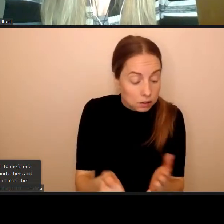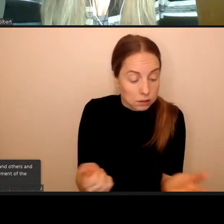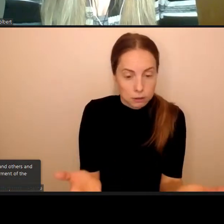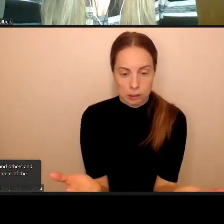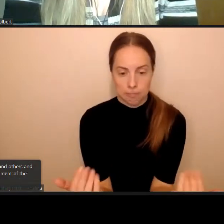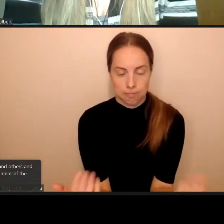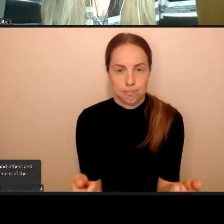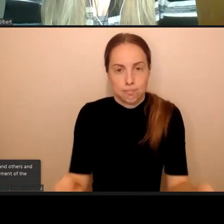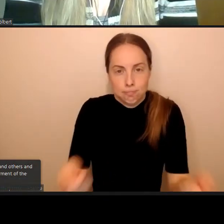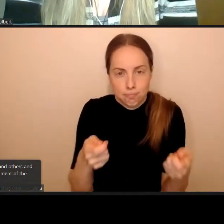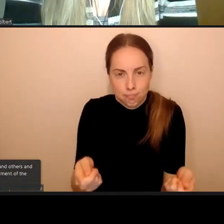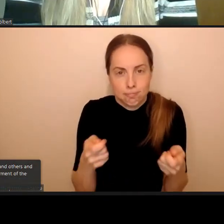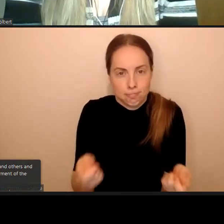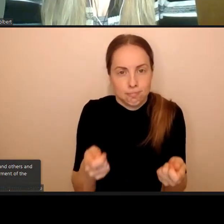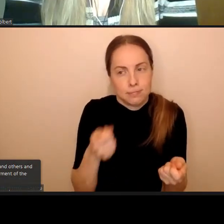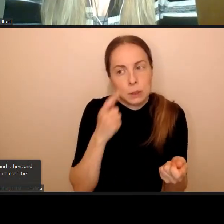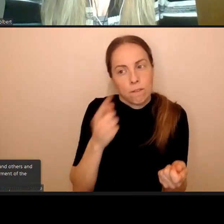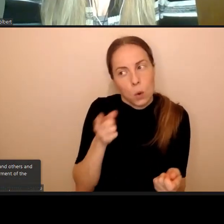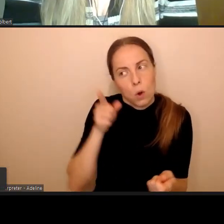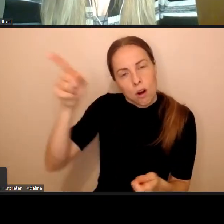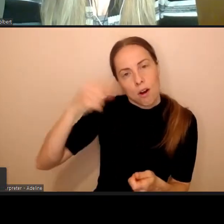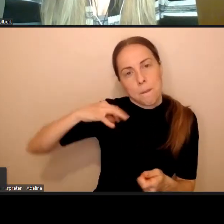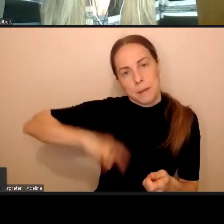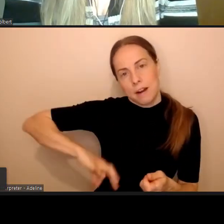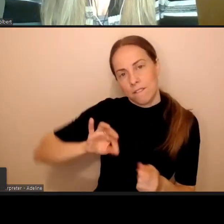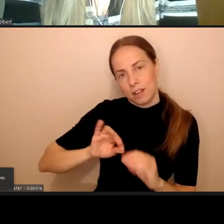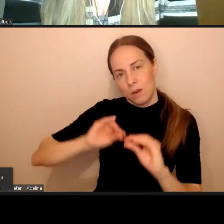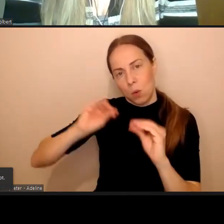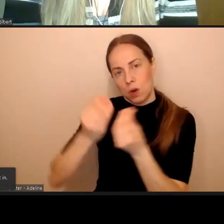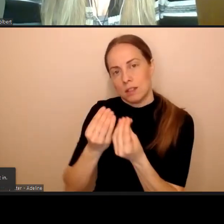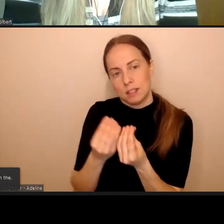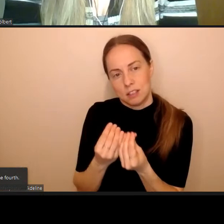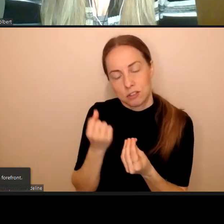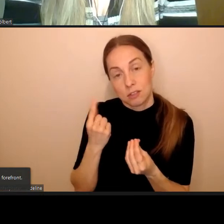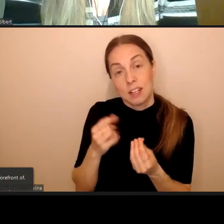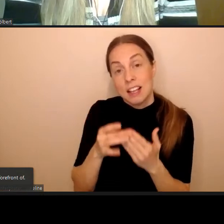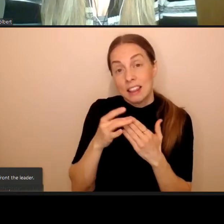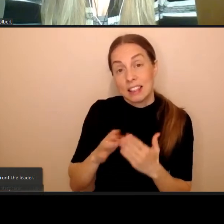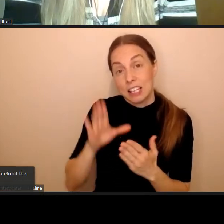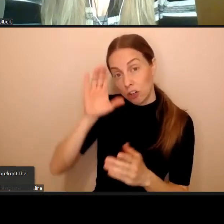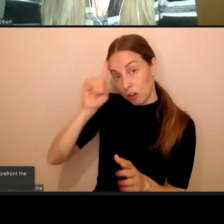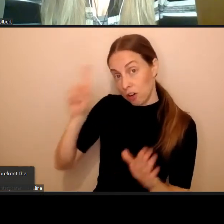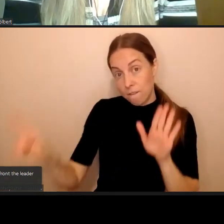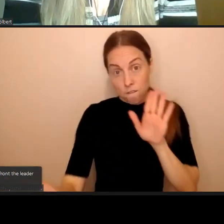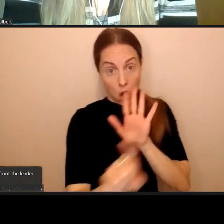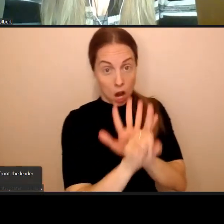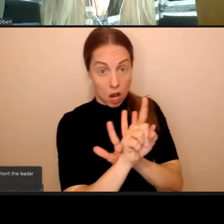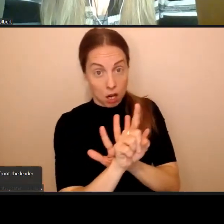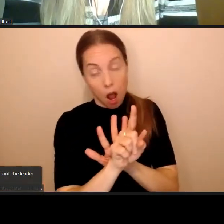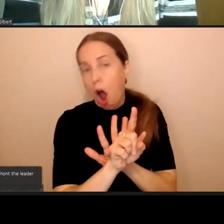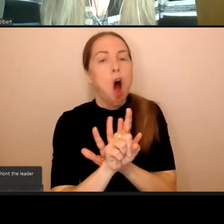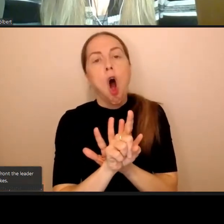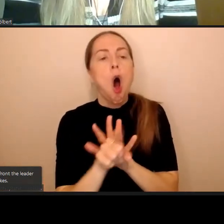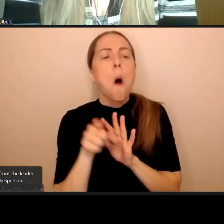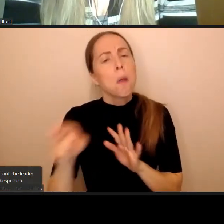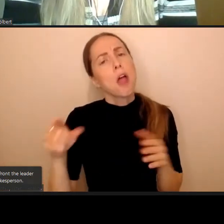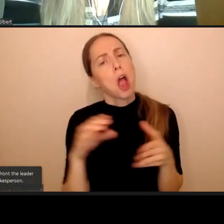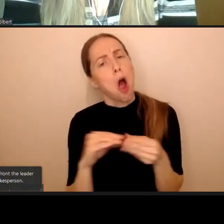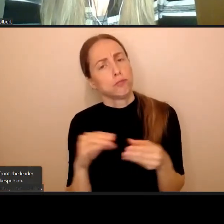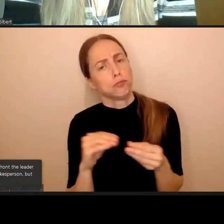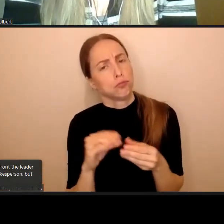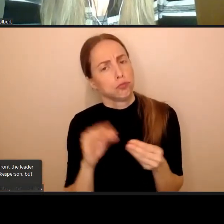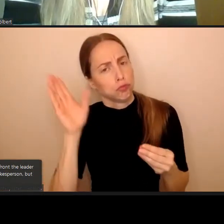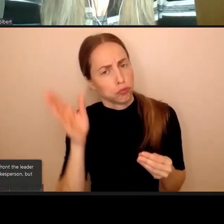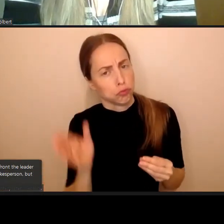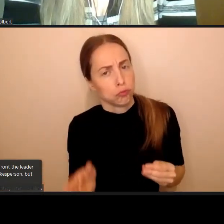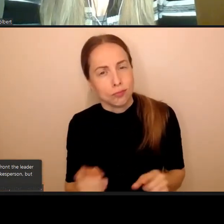or the organization. And the leader is not in the forefront. The leader is there as the figurehead or spokesperson, but not